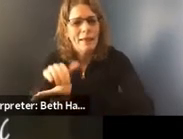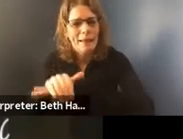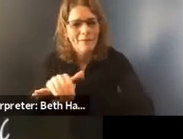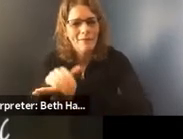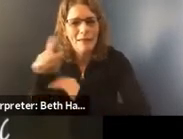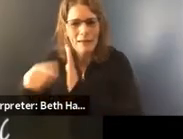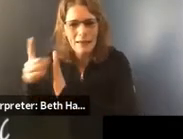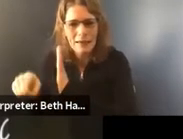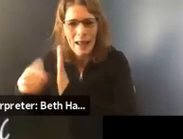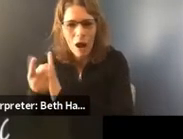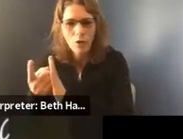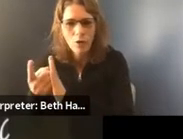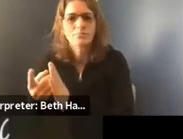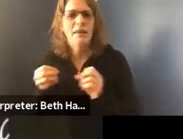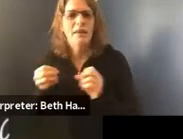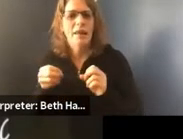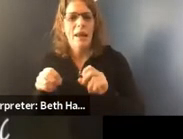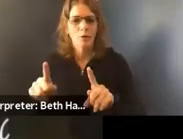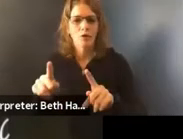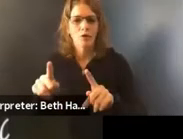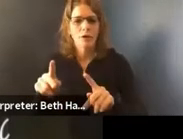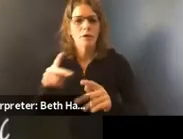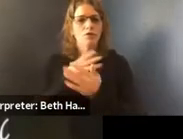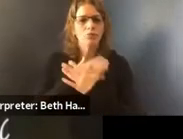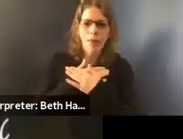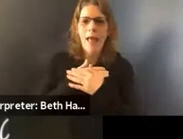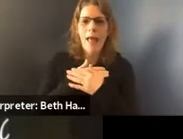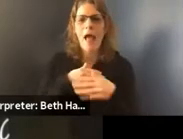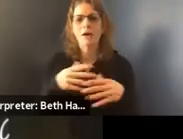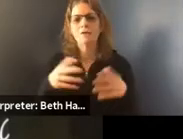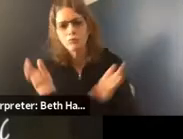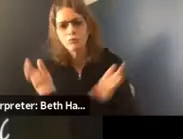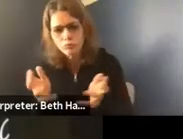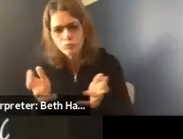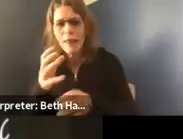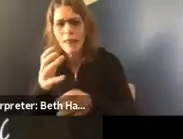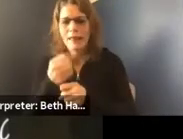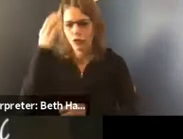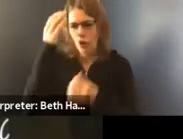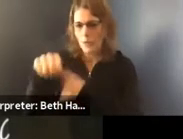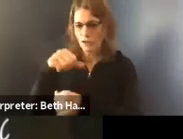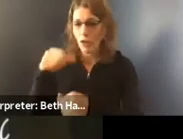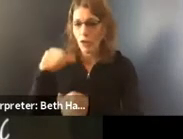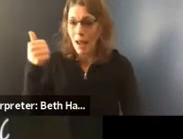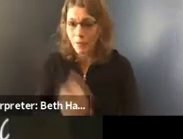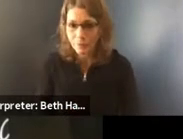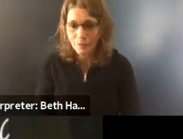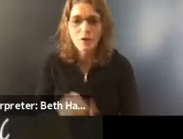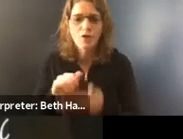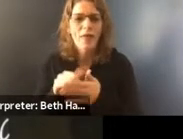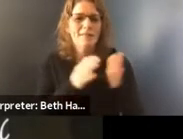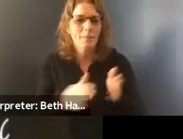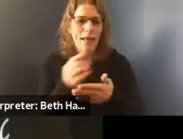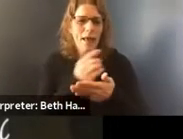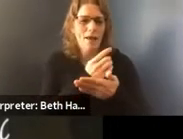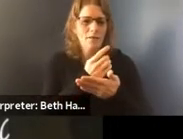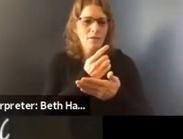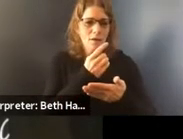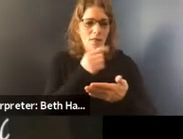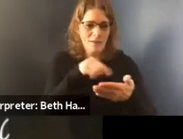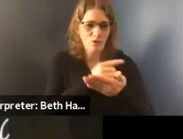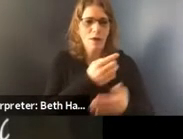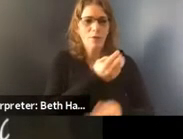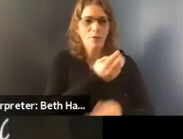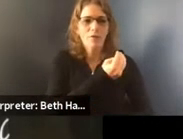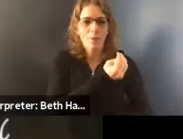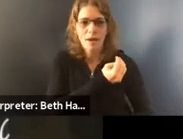each other a little bit better. So that will be the plan between Monday and Thursday. Then Friday, we will have a panel discussion.